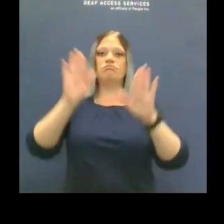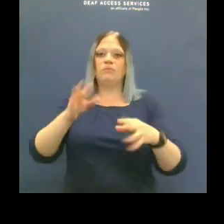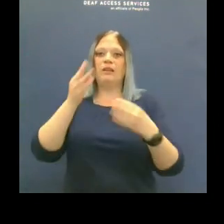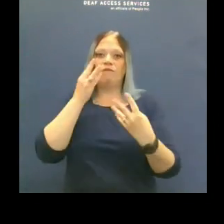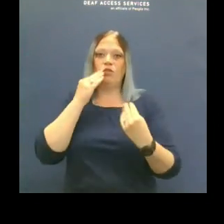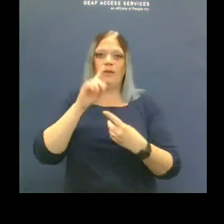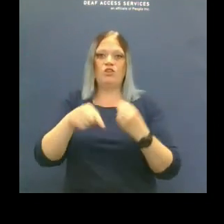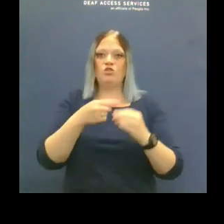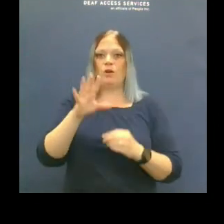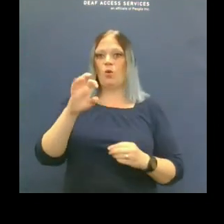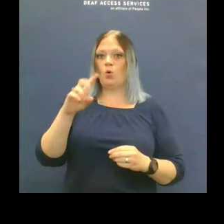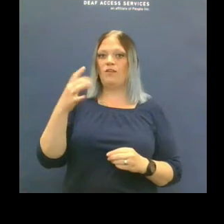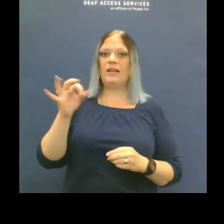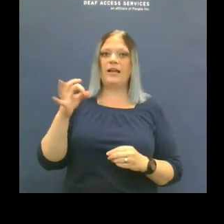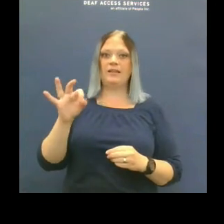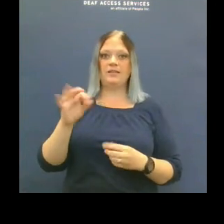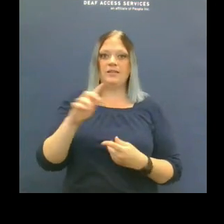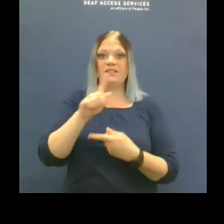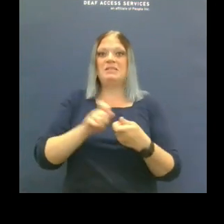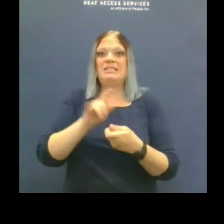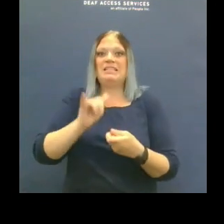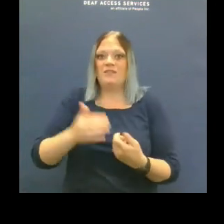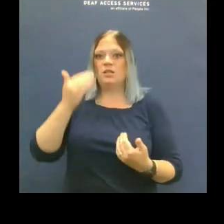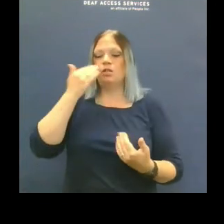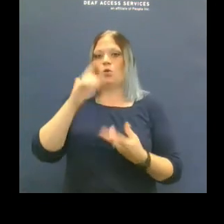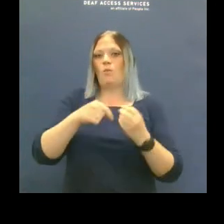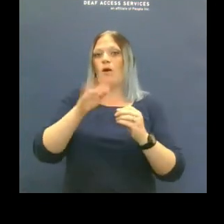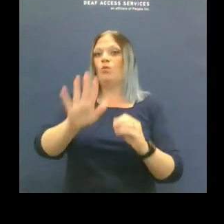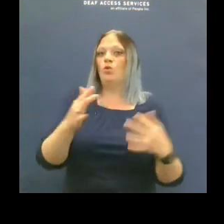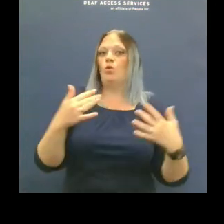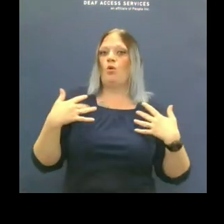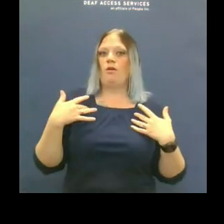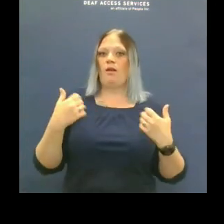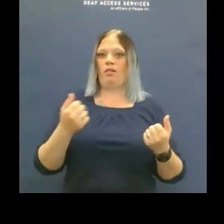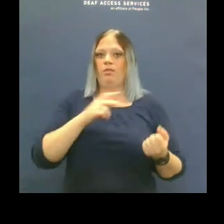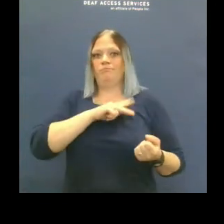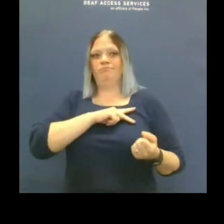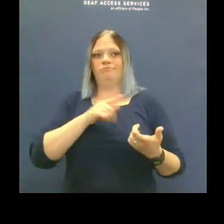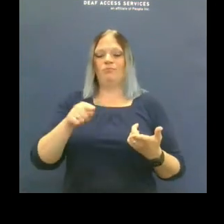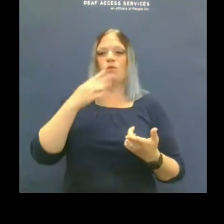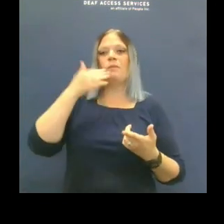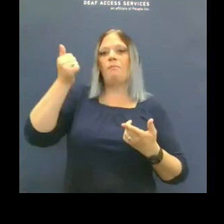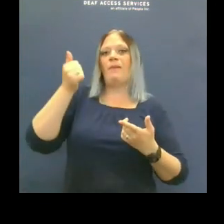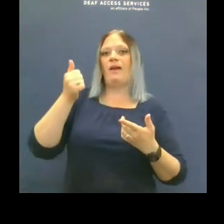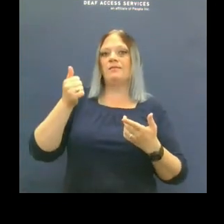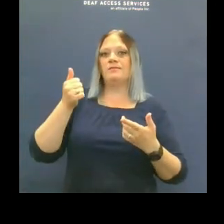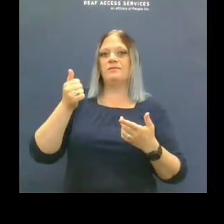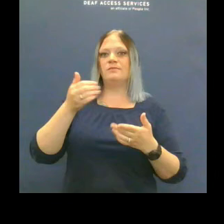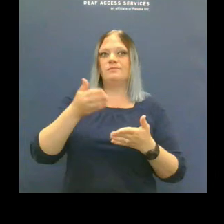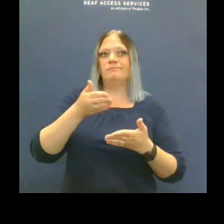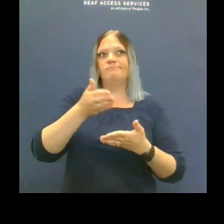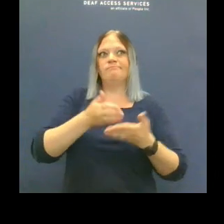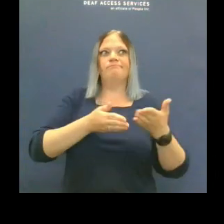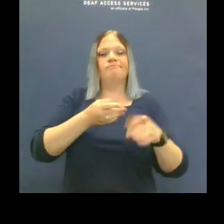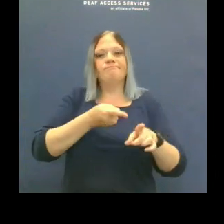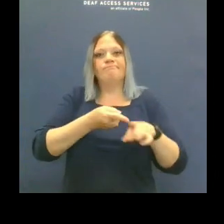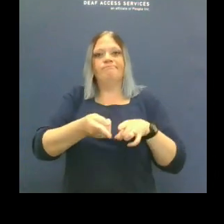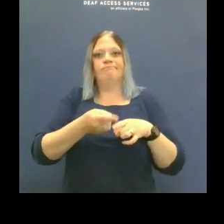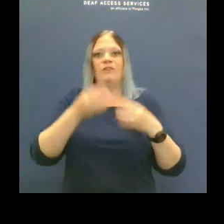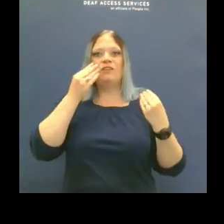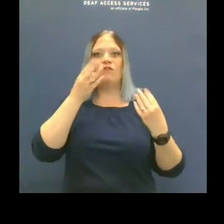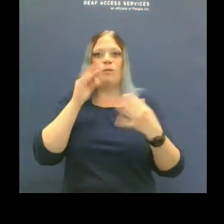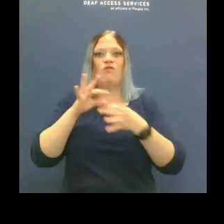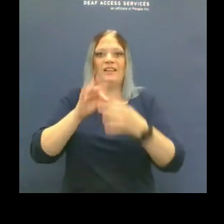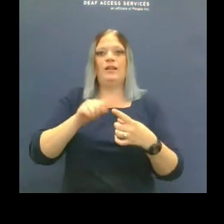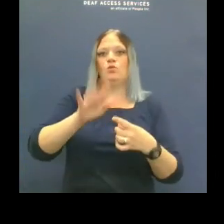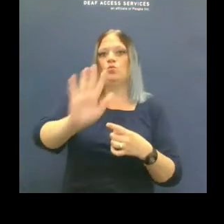about COVID-19, and they specifically know about your health, so they're the best source of information for COVID-19 relating to your